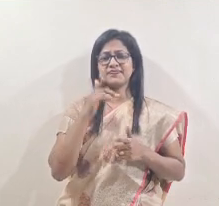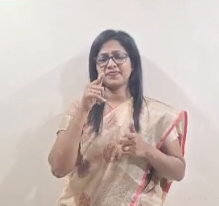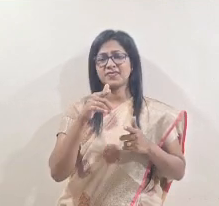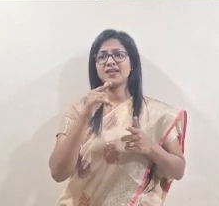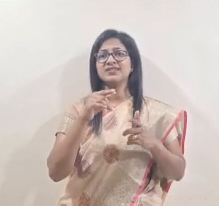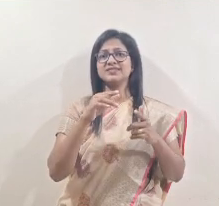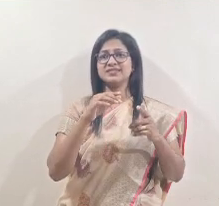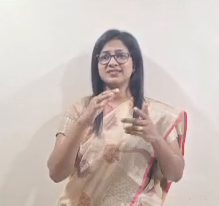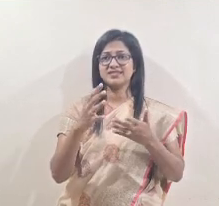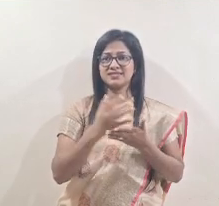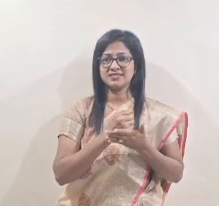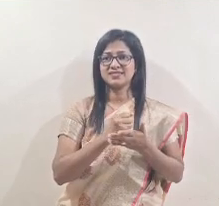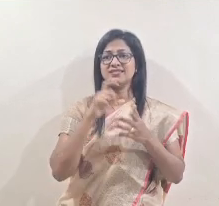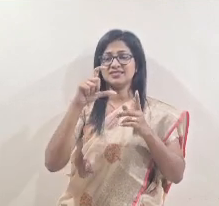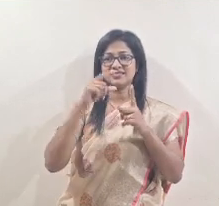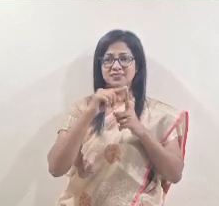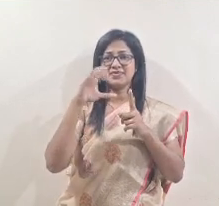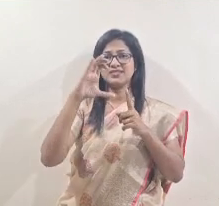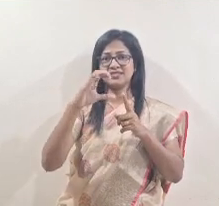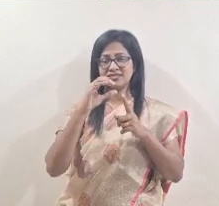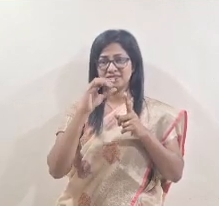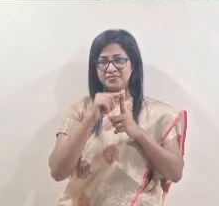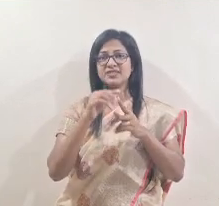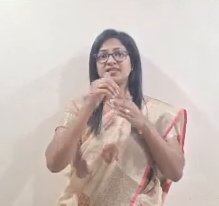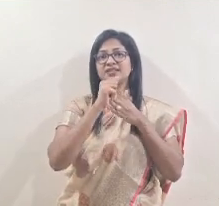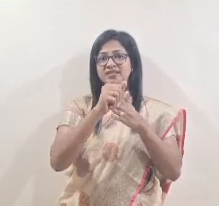this suggestion from the CPCB guidelines.